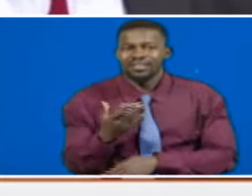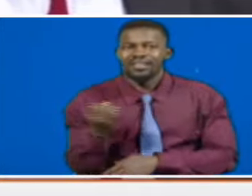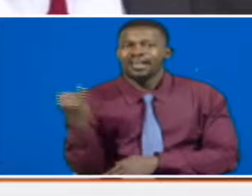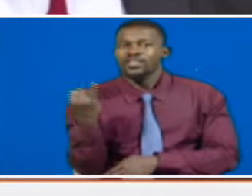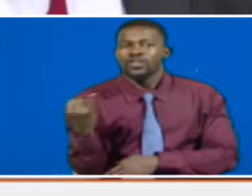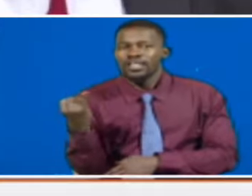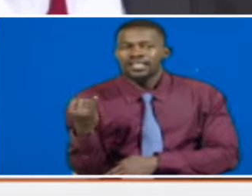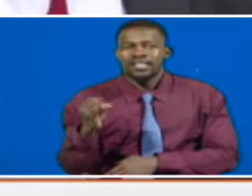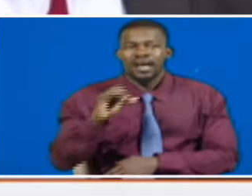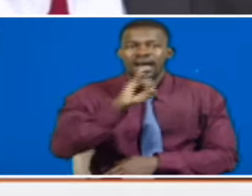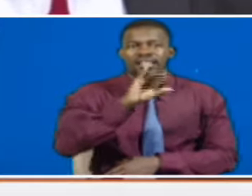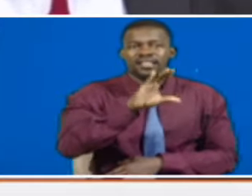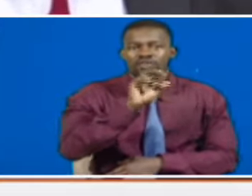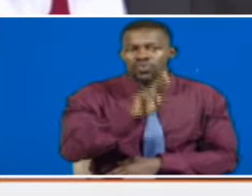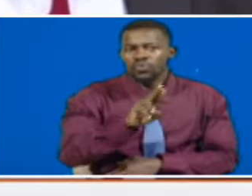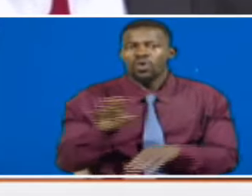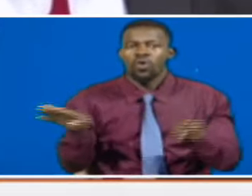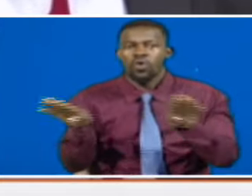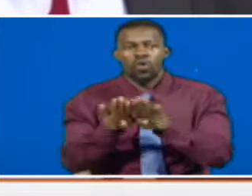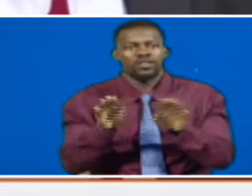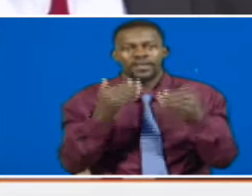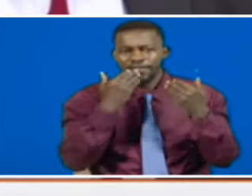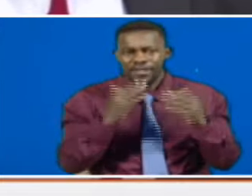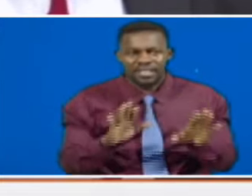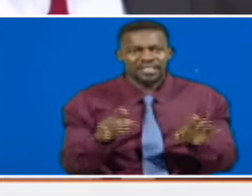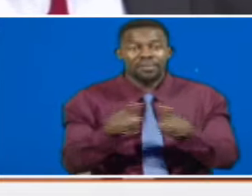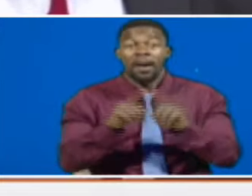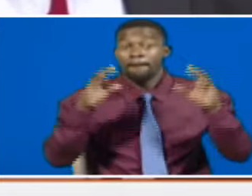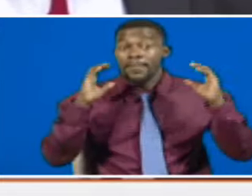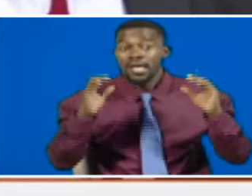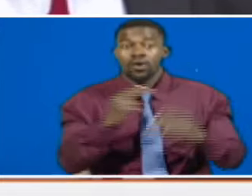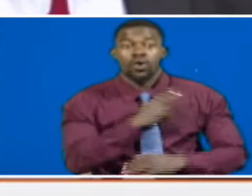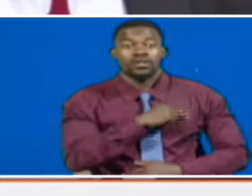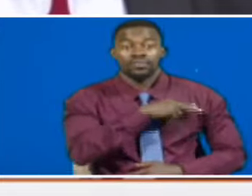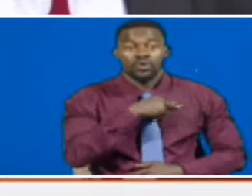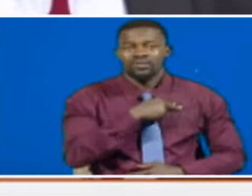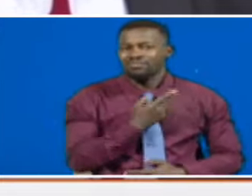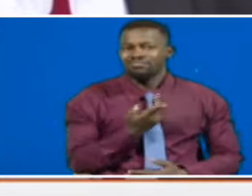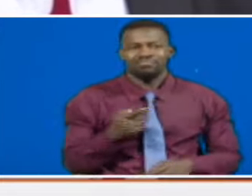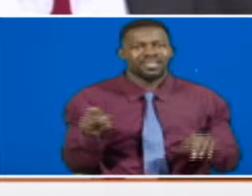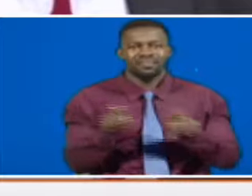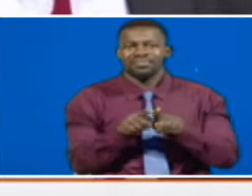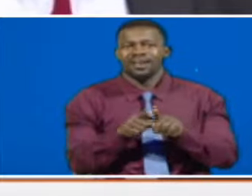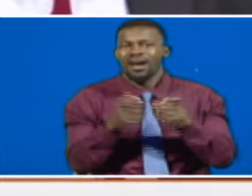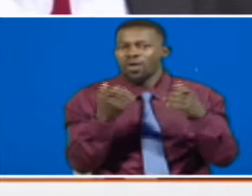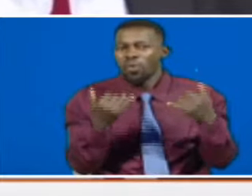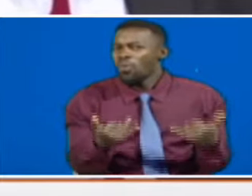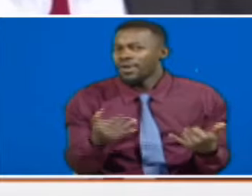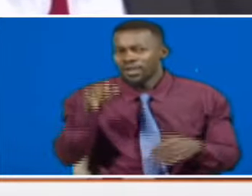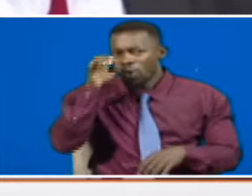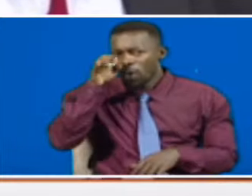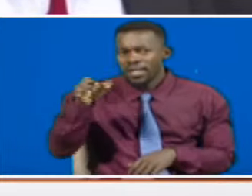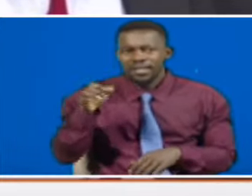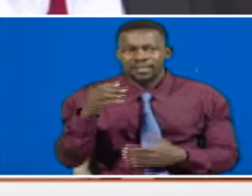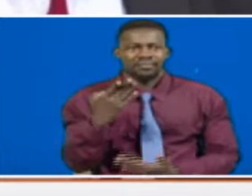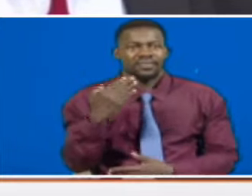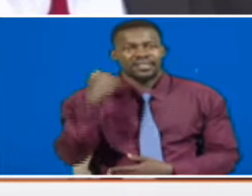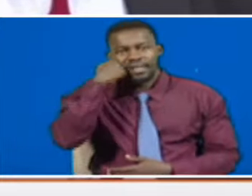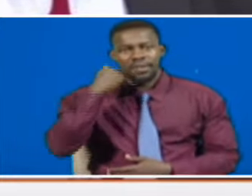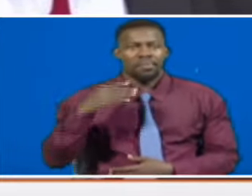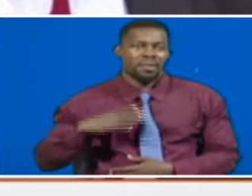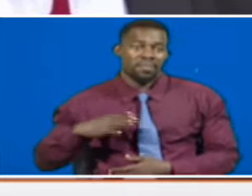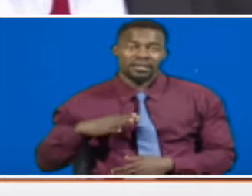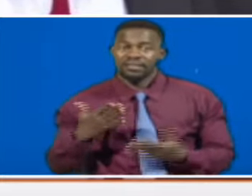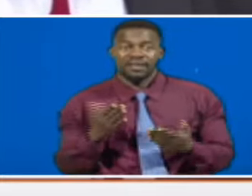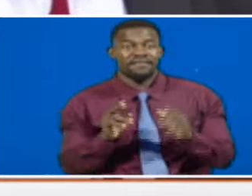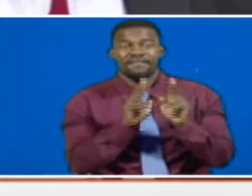ICUs are closed, and referral hospitals are even declining taking patients. This